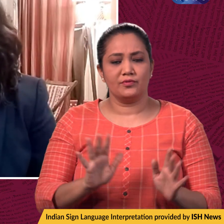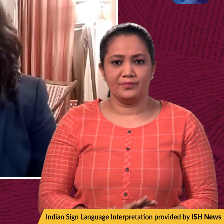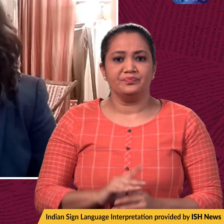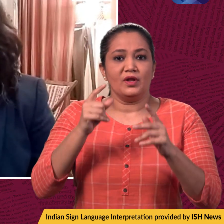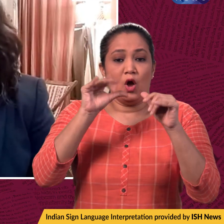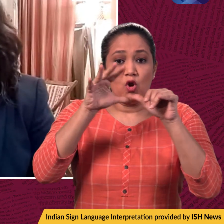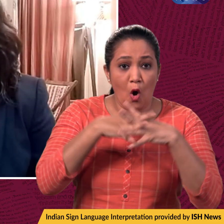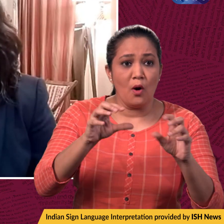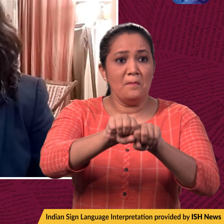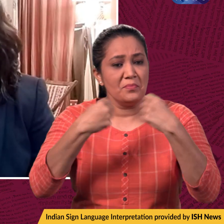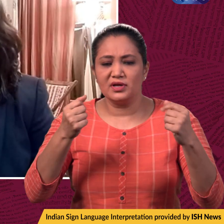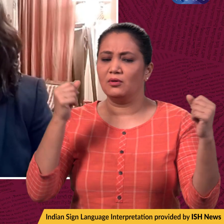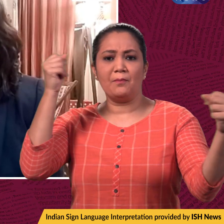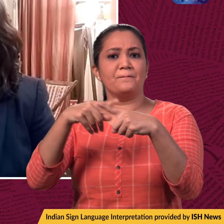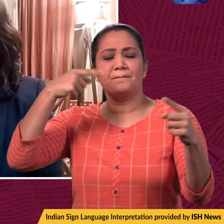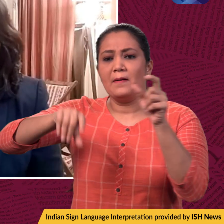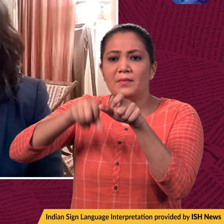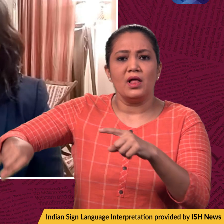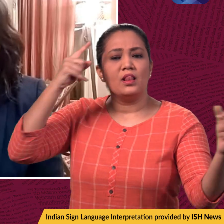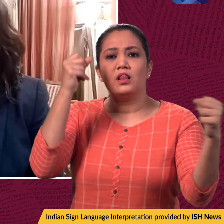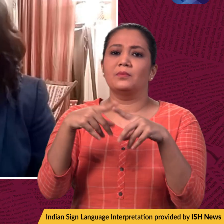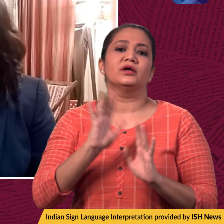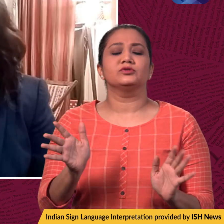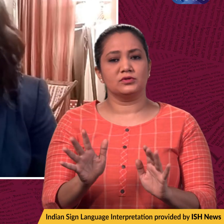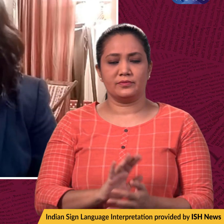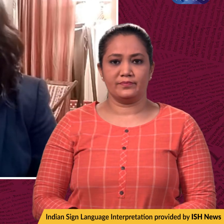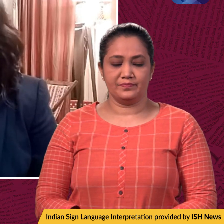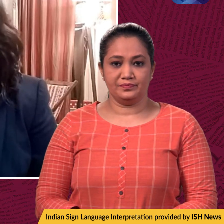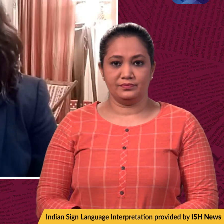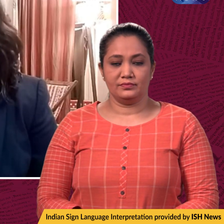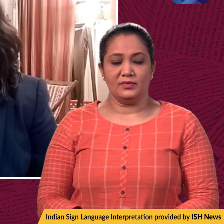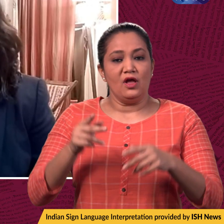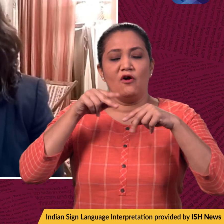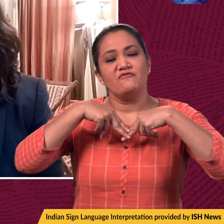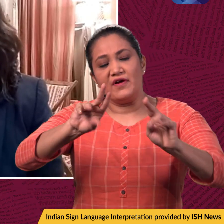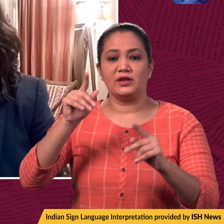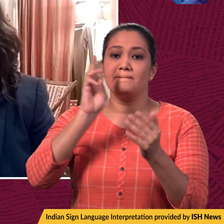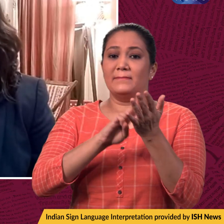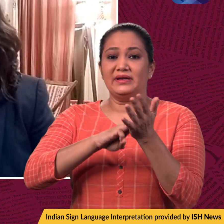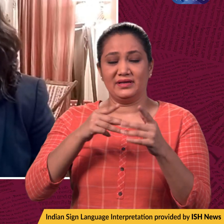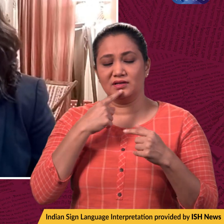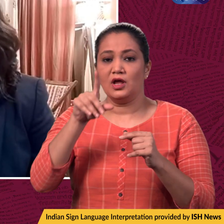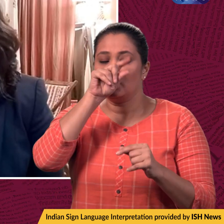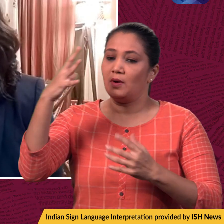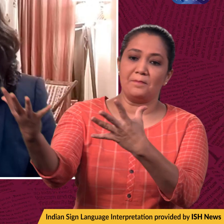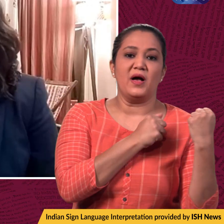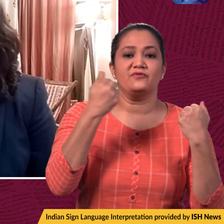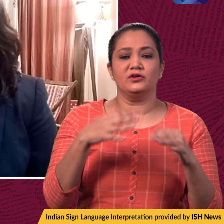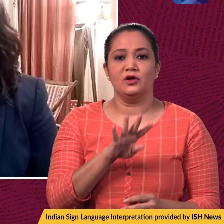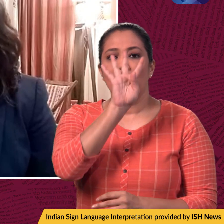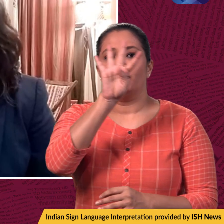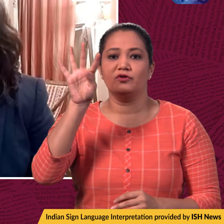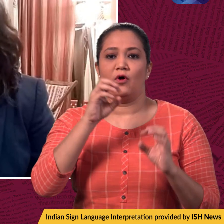going beyond the law is contrary to the will of the people." End quote. Now, Musk finalized a deal on Monday to buy Twitter